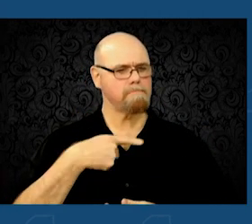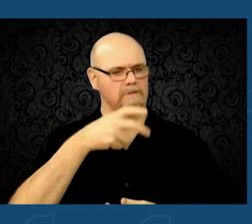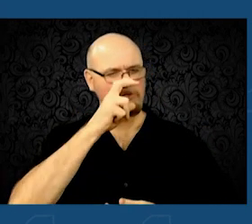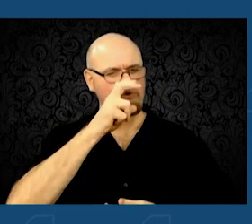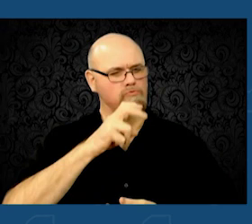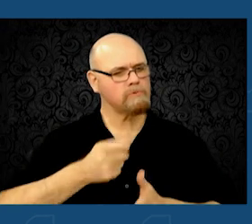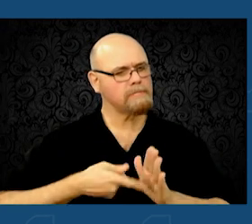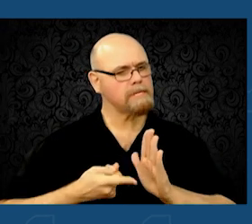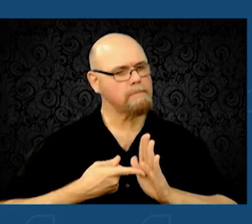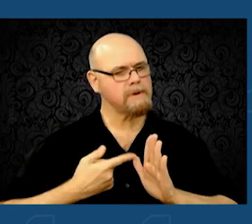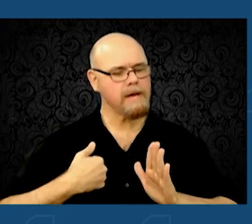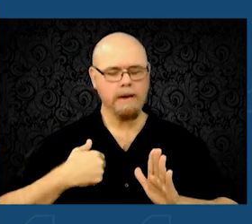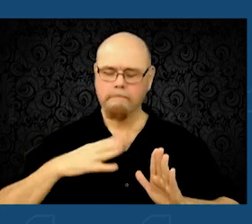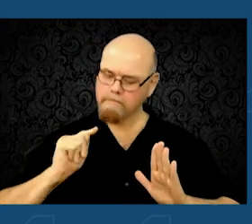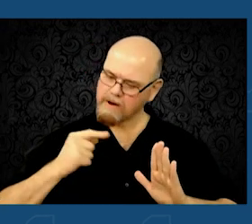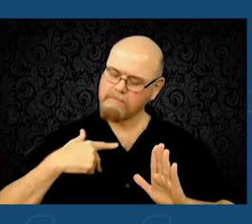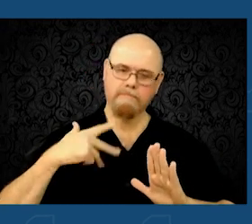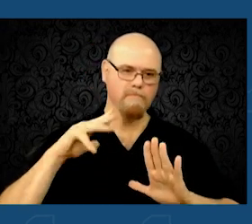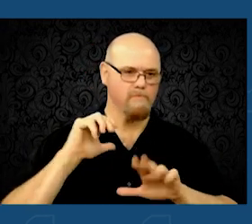we're going to do it together.